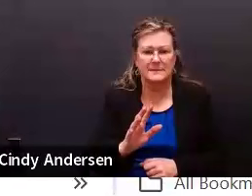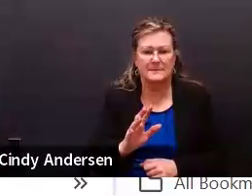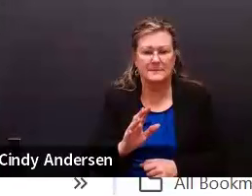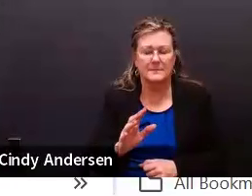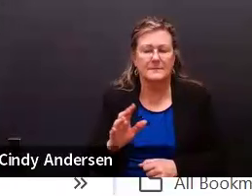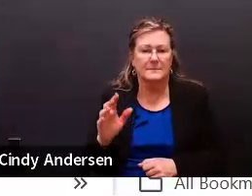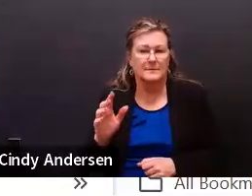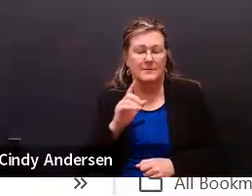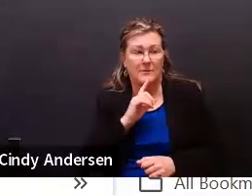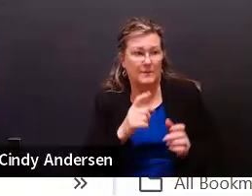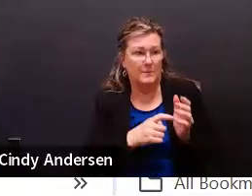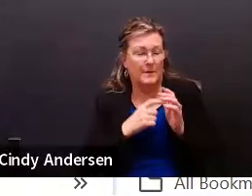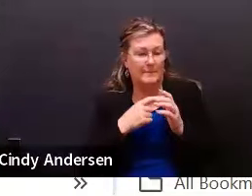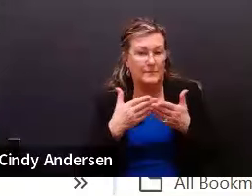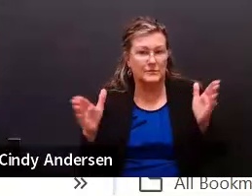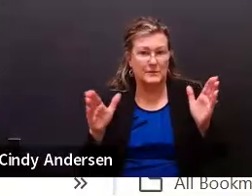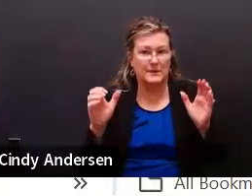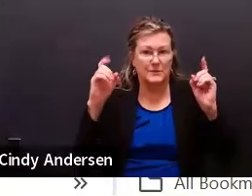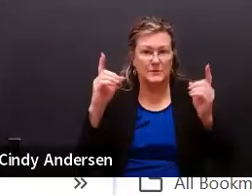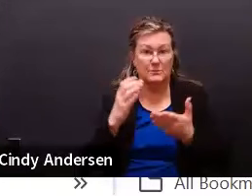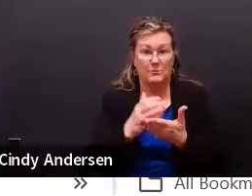those gen ed courses?